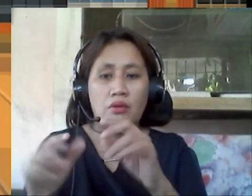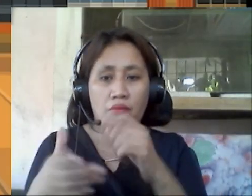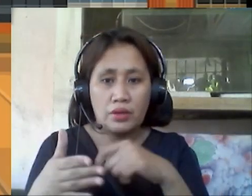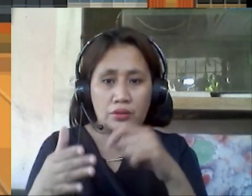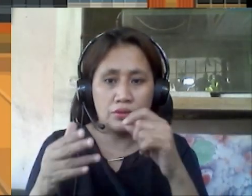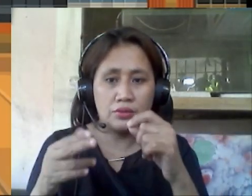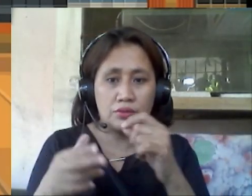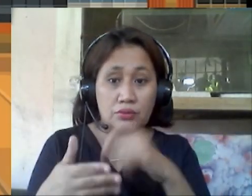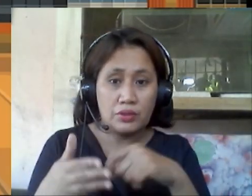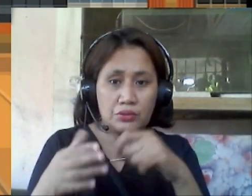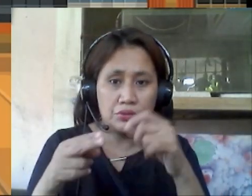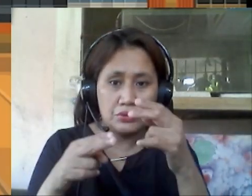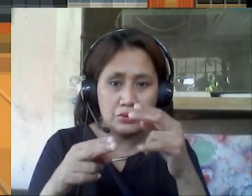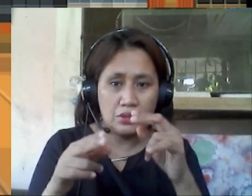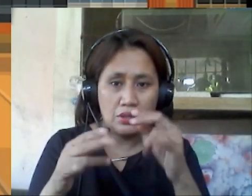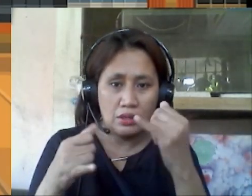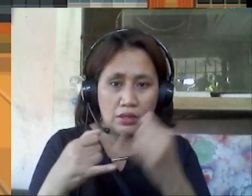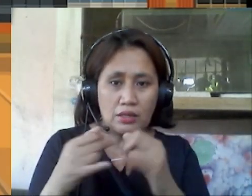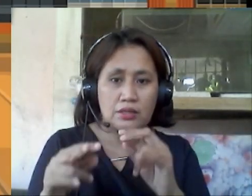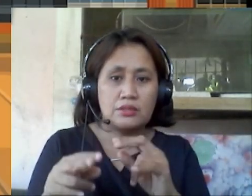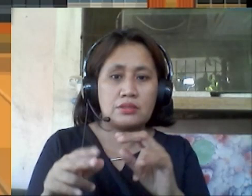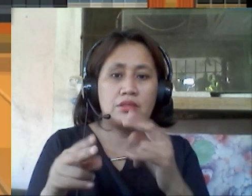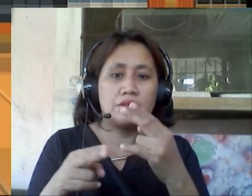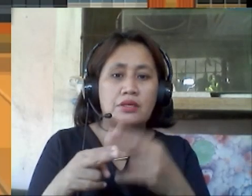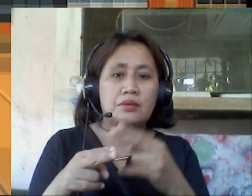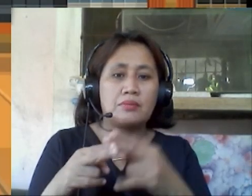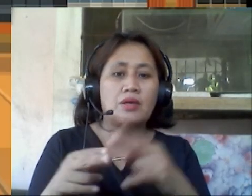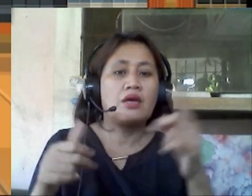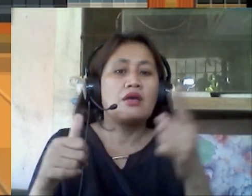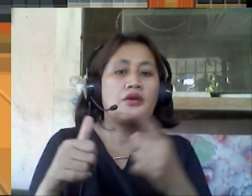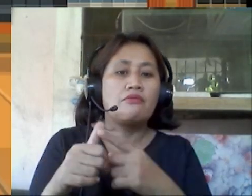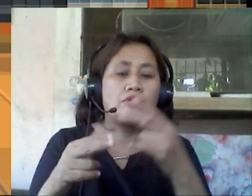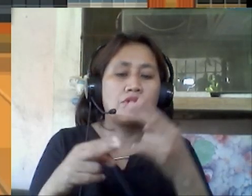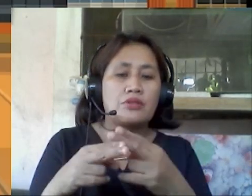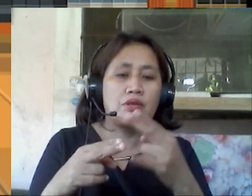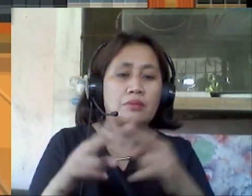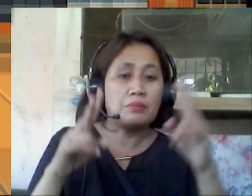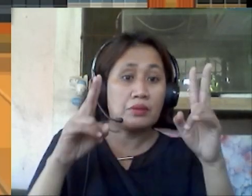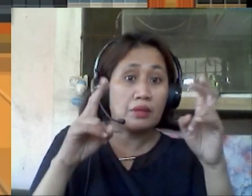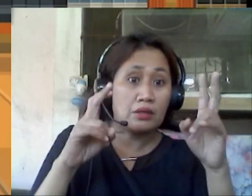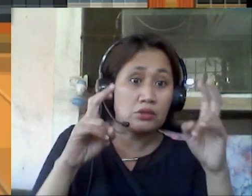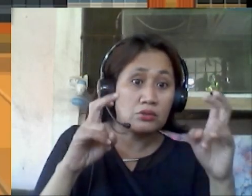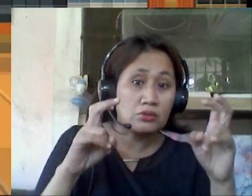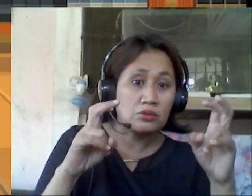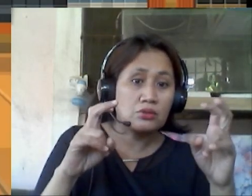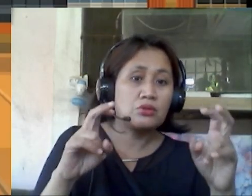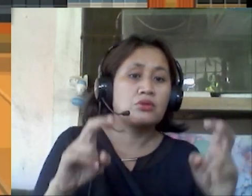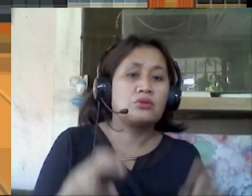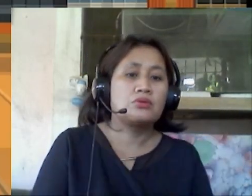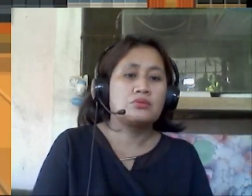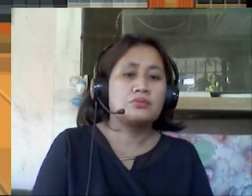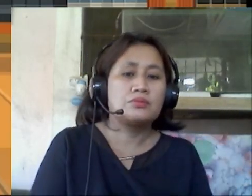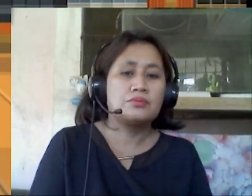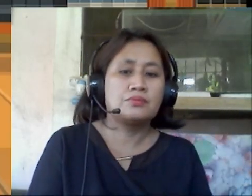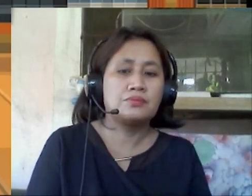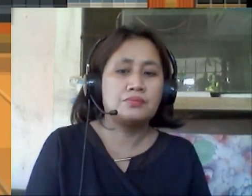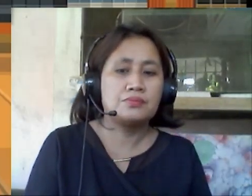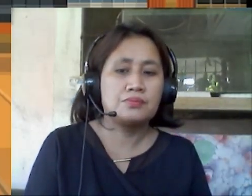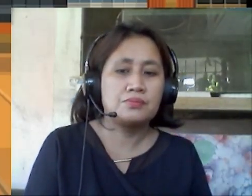name, period, open quotation mark, title of the article, close quotation mark,